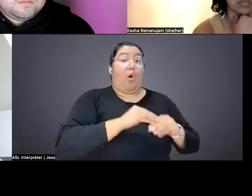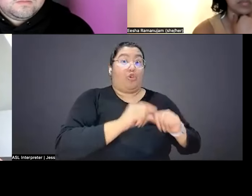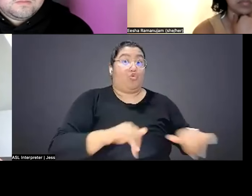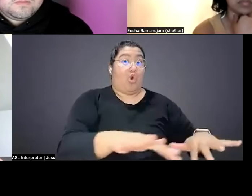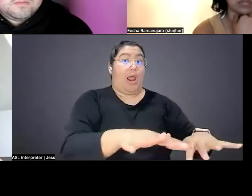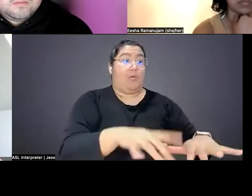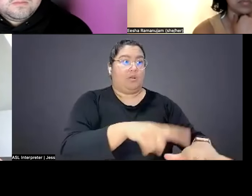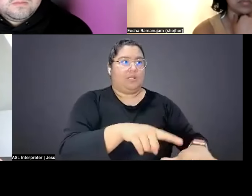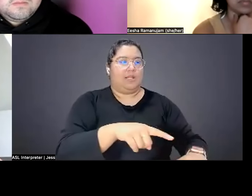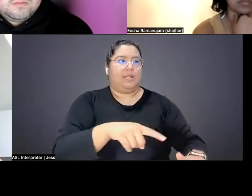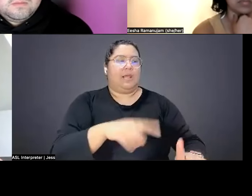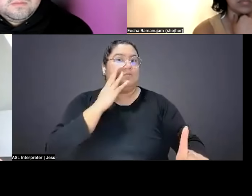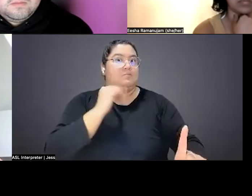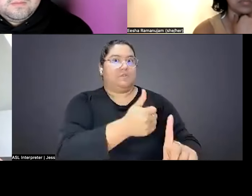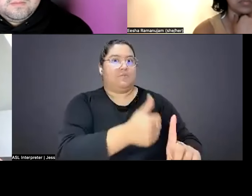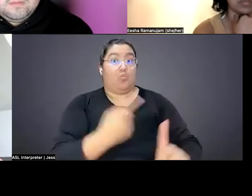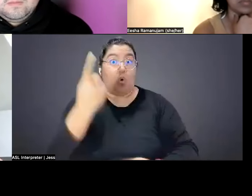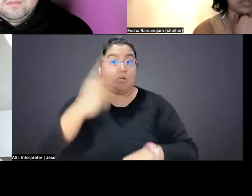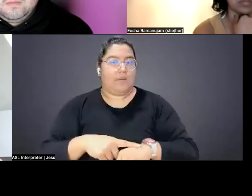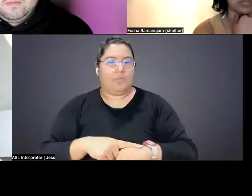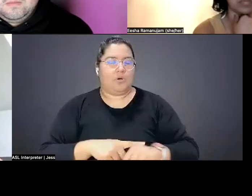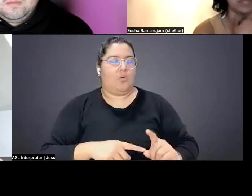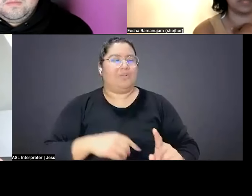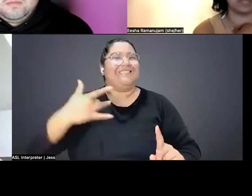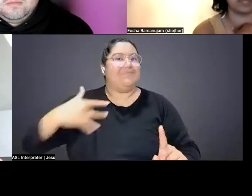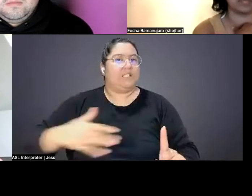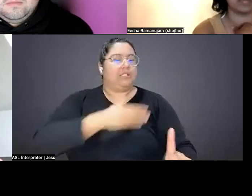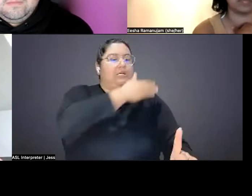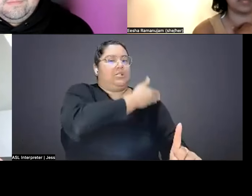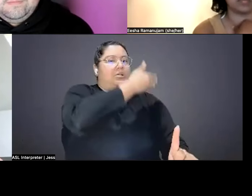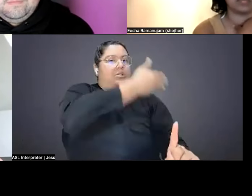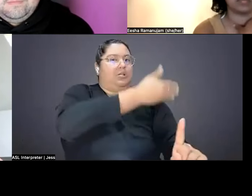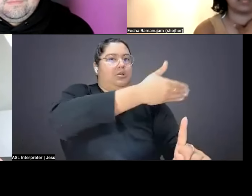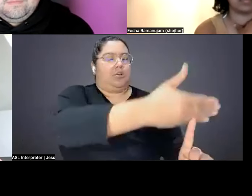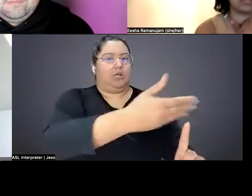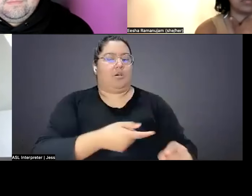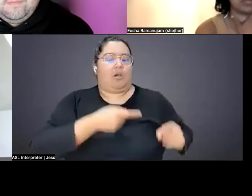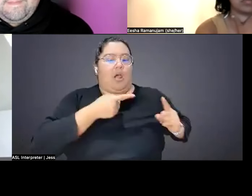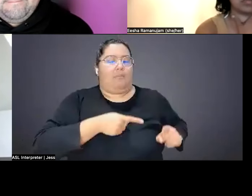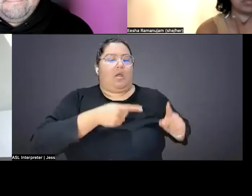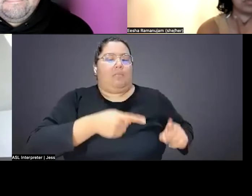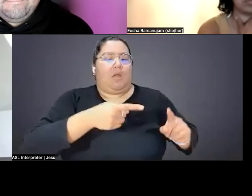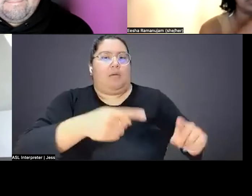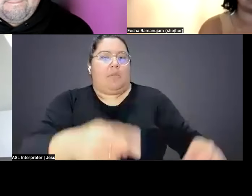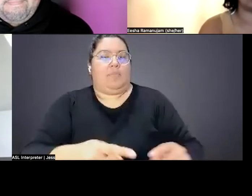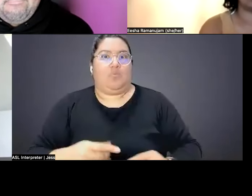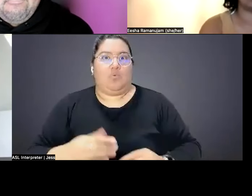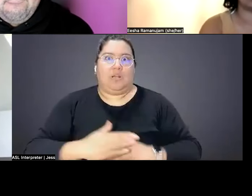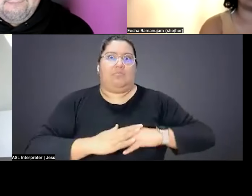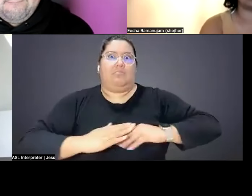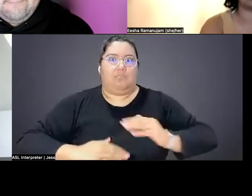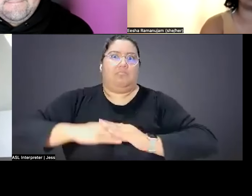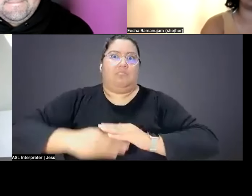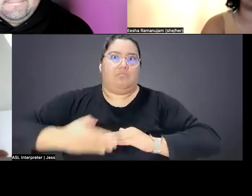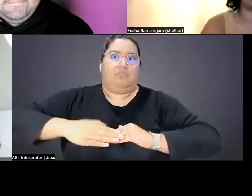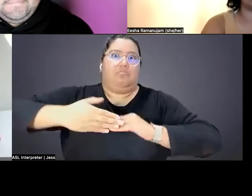case of an instance. This is usually something that's leading up to it. It's building. Like with the uprising, it wasn't